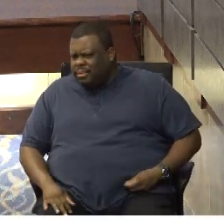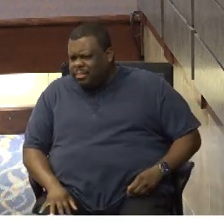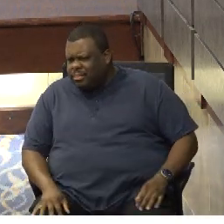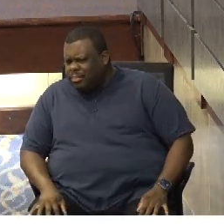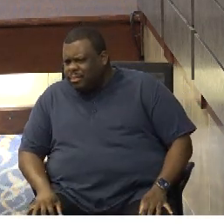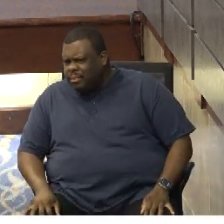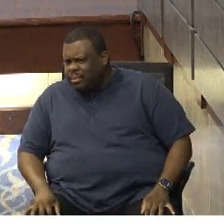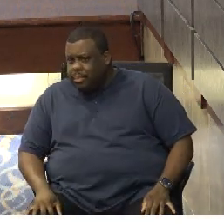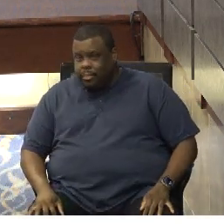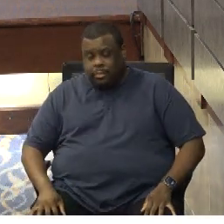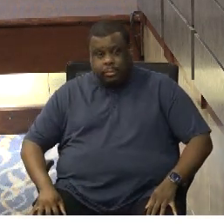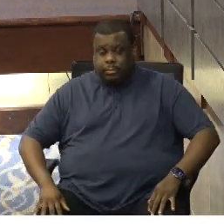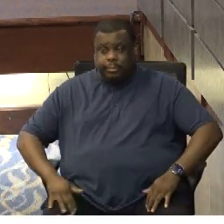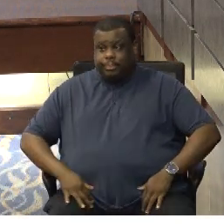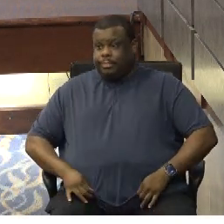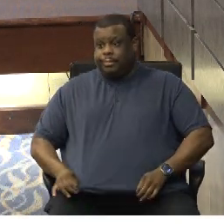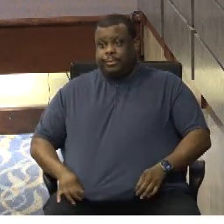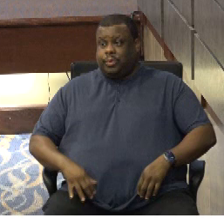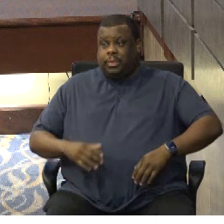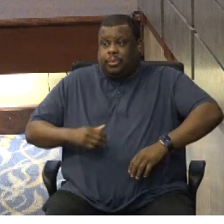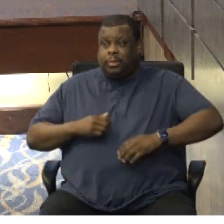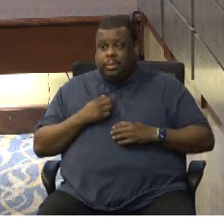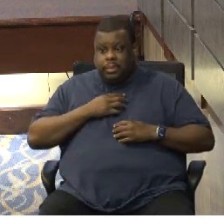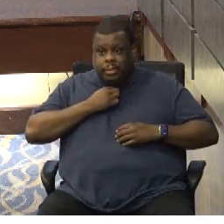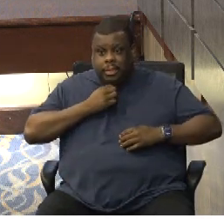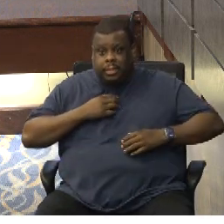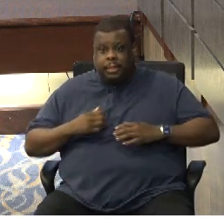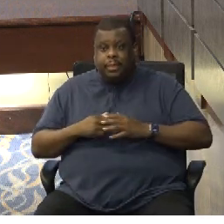Plan Act state and local fiscal recovery funds.